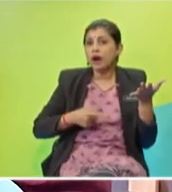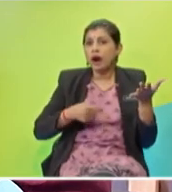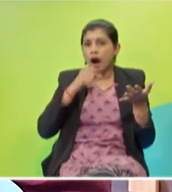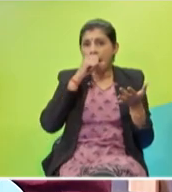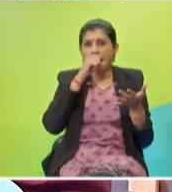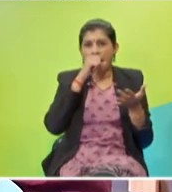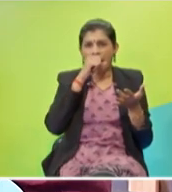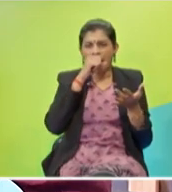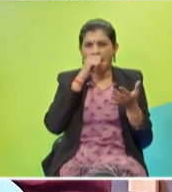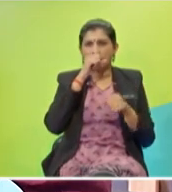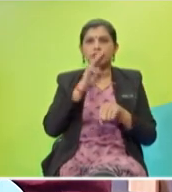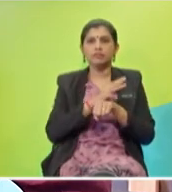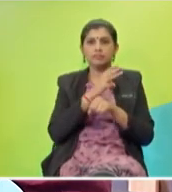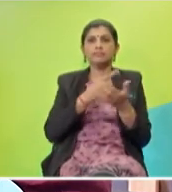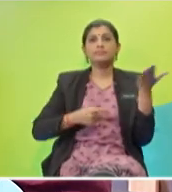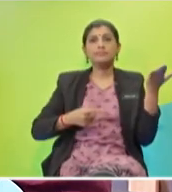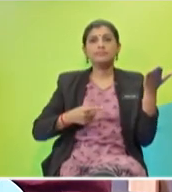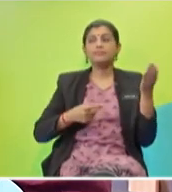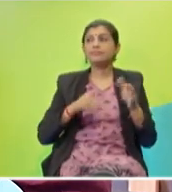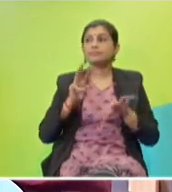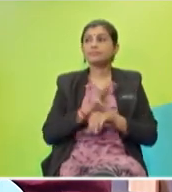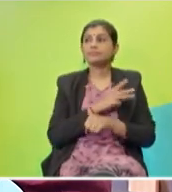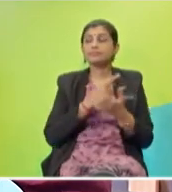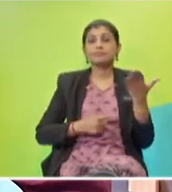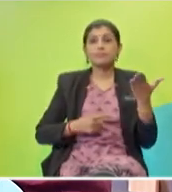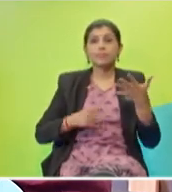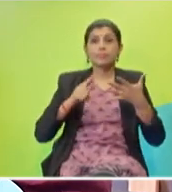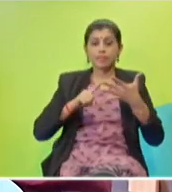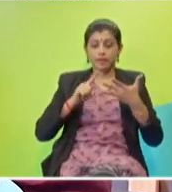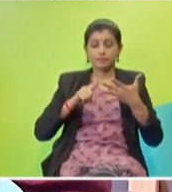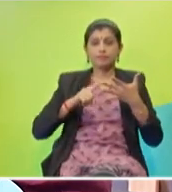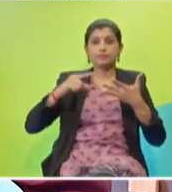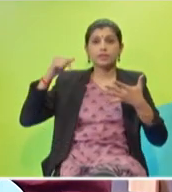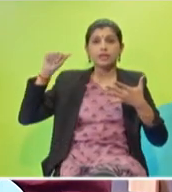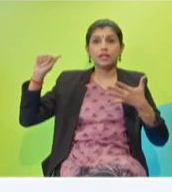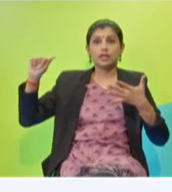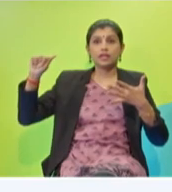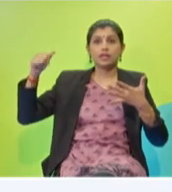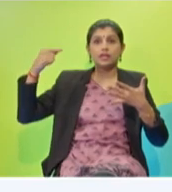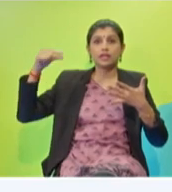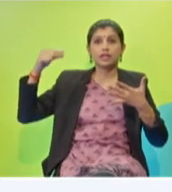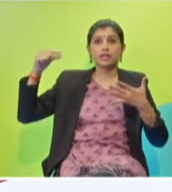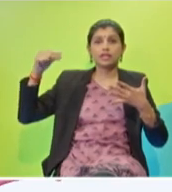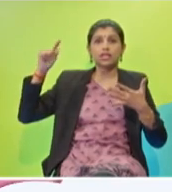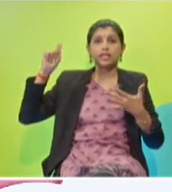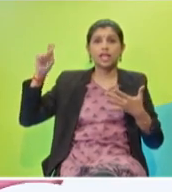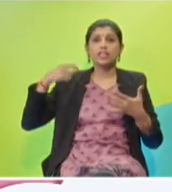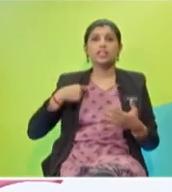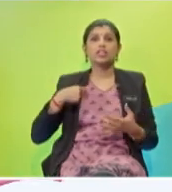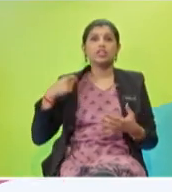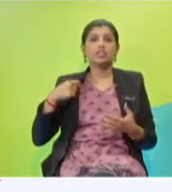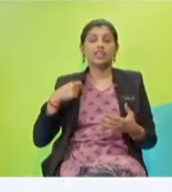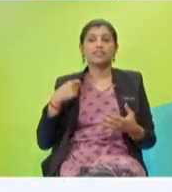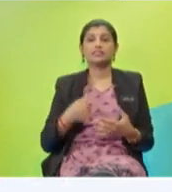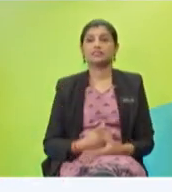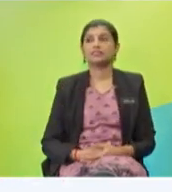write? What? Yes, exactly. Okay, look at the picture just now. We have a green t-shirt. So, write